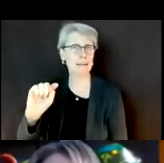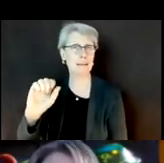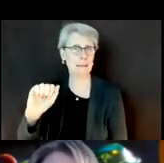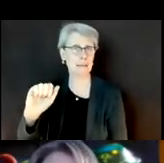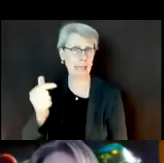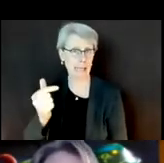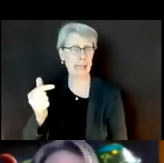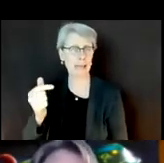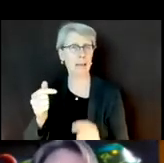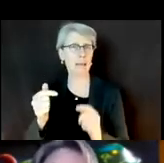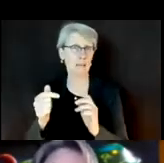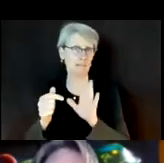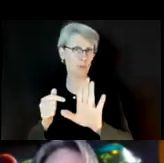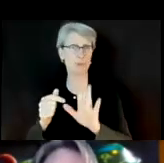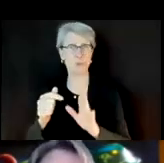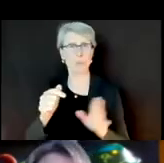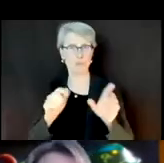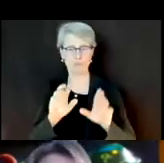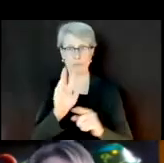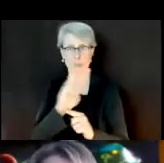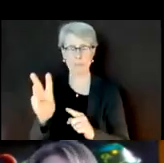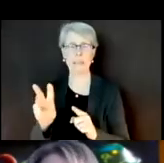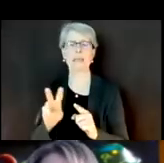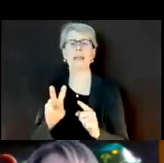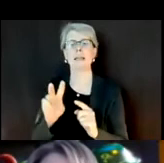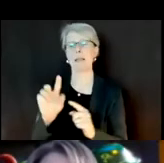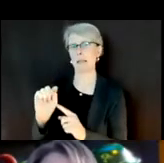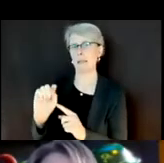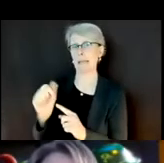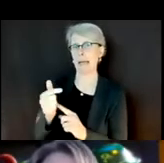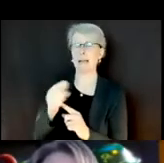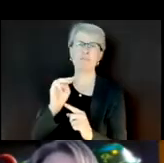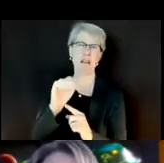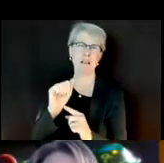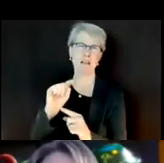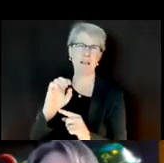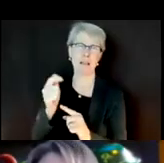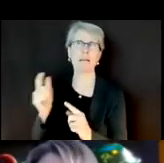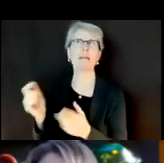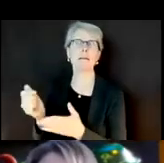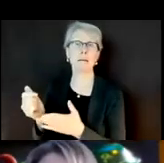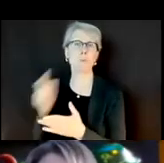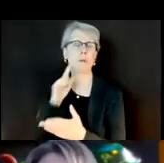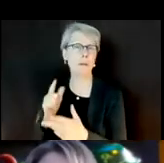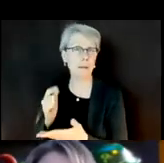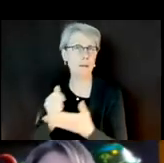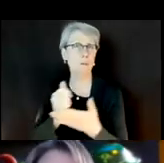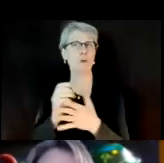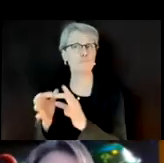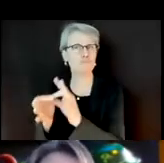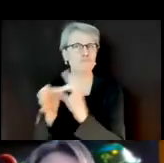do on your website. Really, the only meta tag that helps for presence on search engines